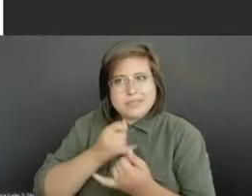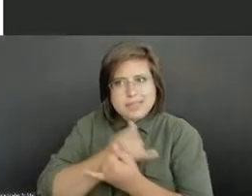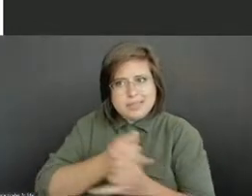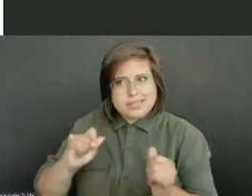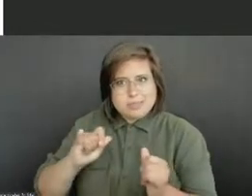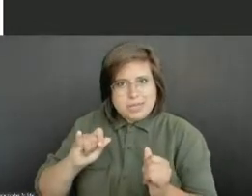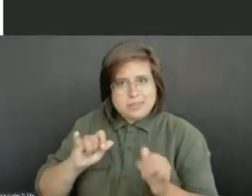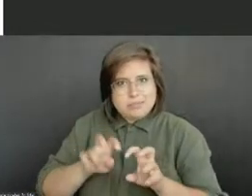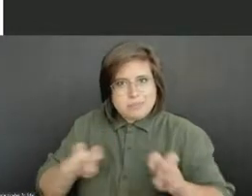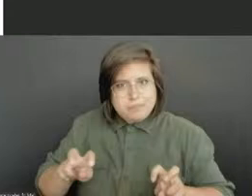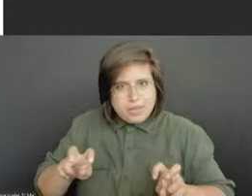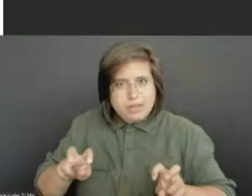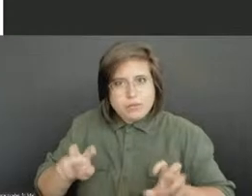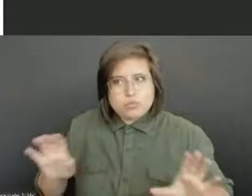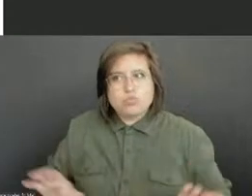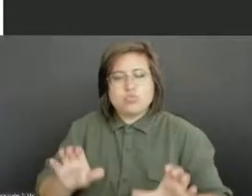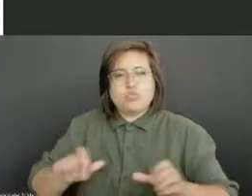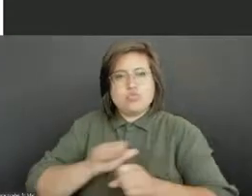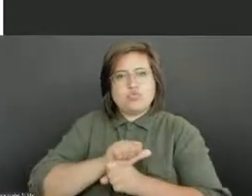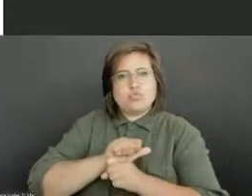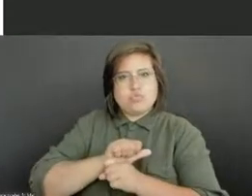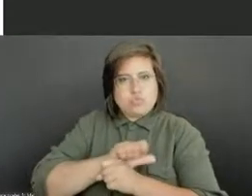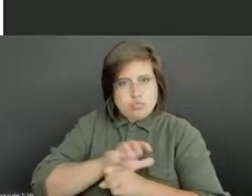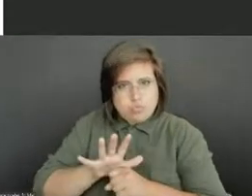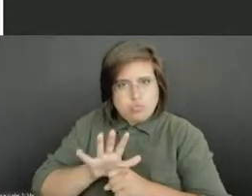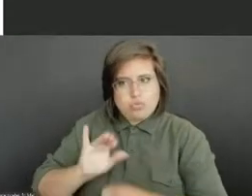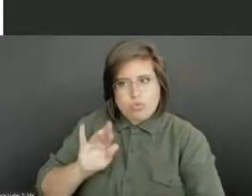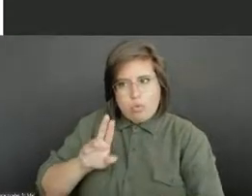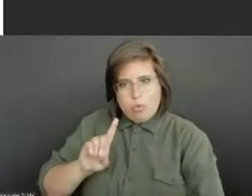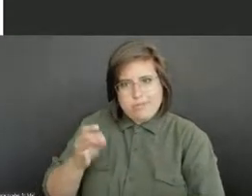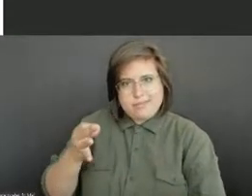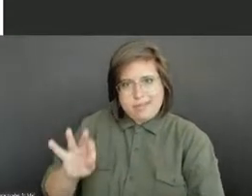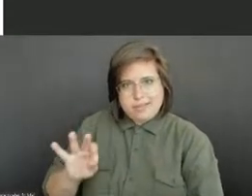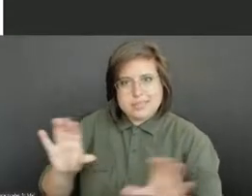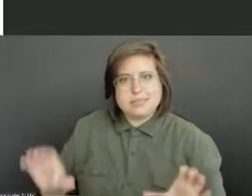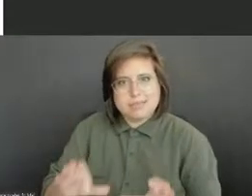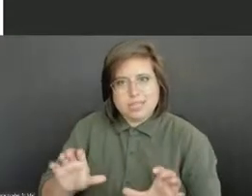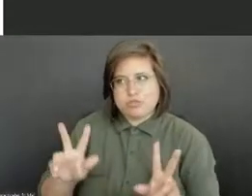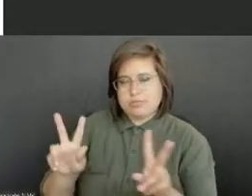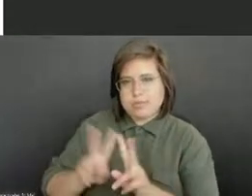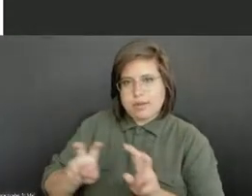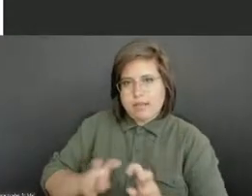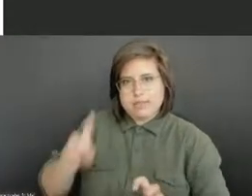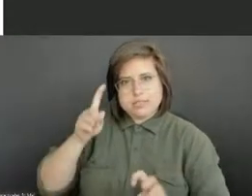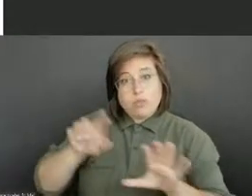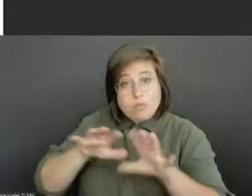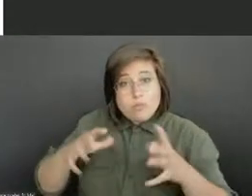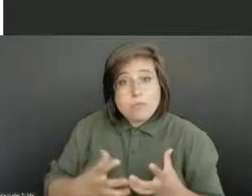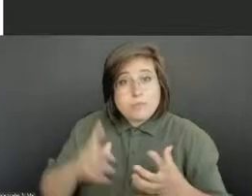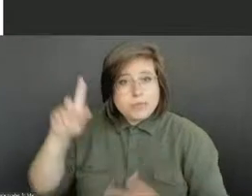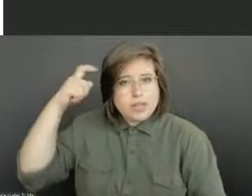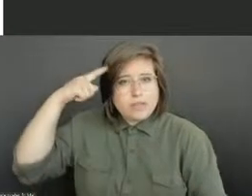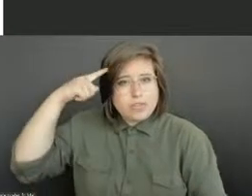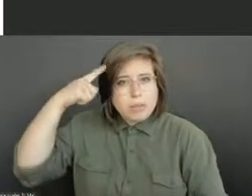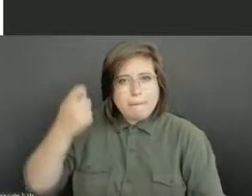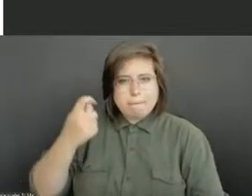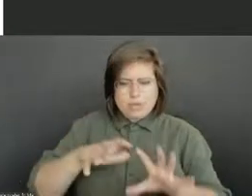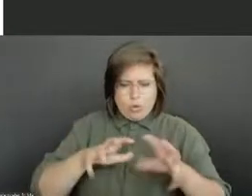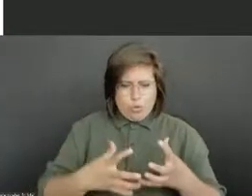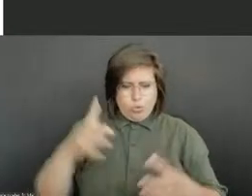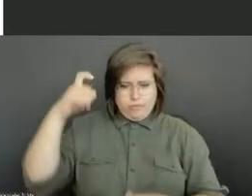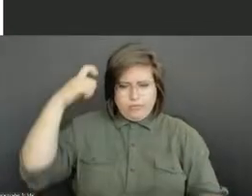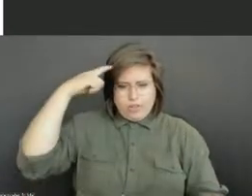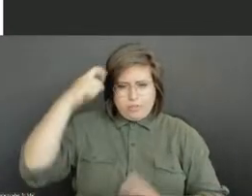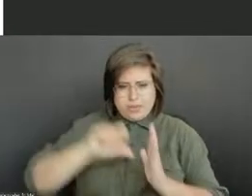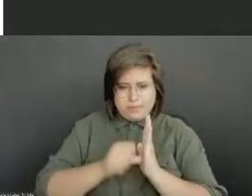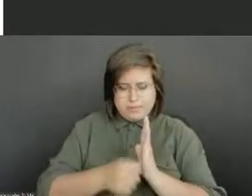conduct a COVID-19 pandemic after action analysis for the whole of government. And the whole of government emphasis